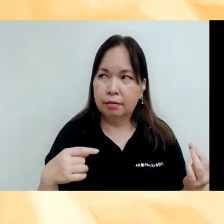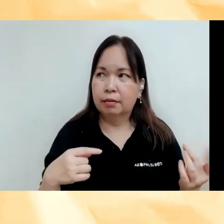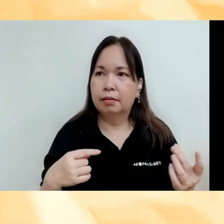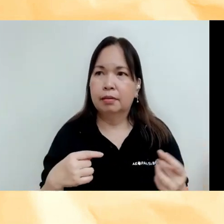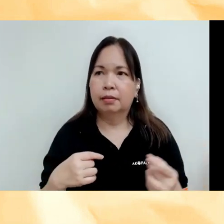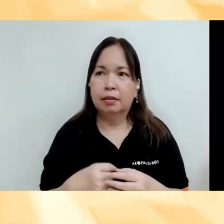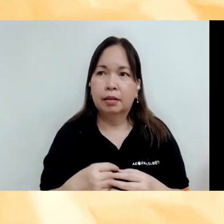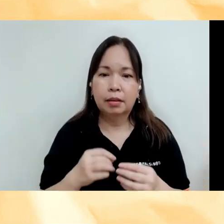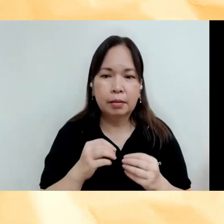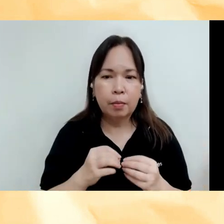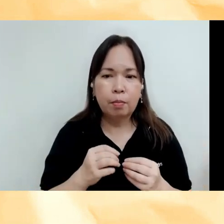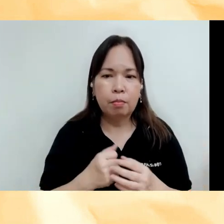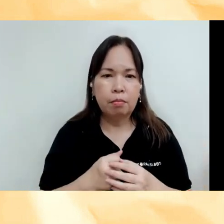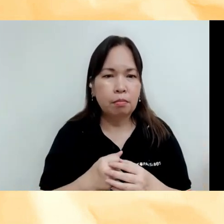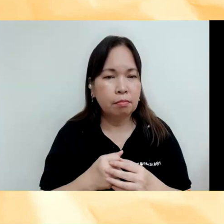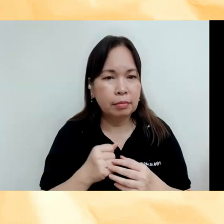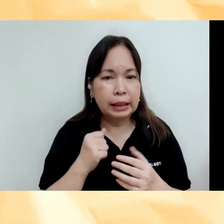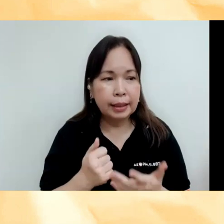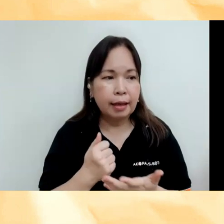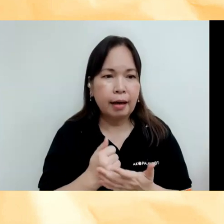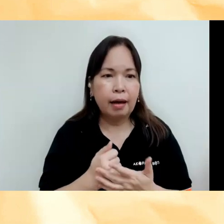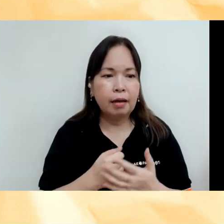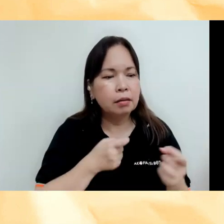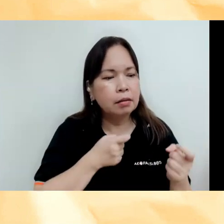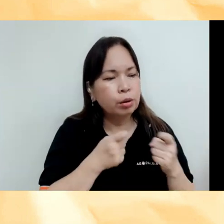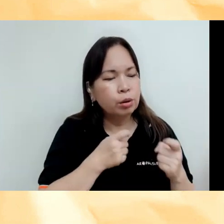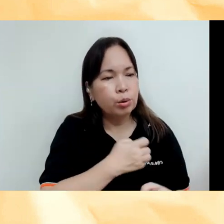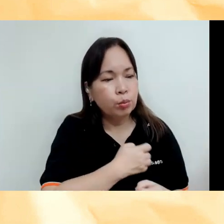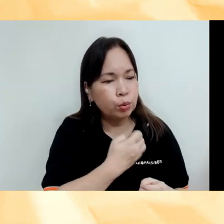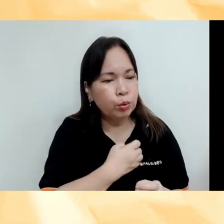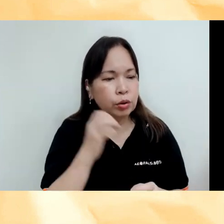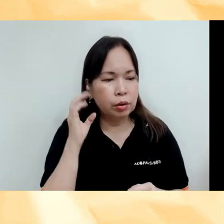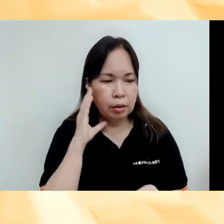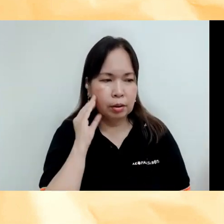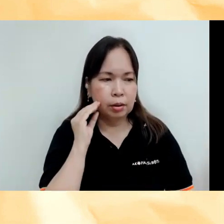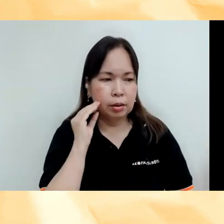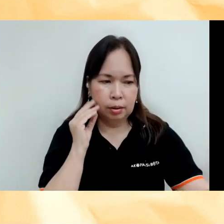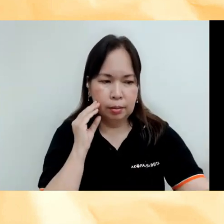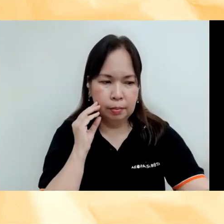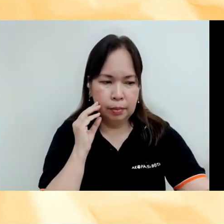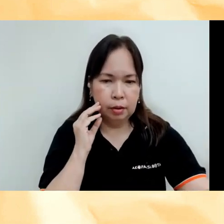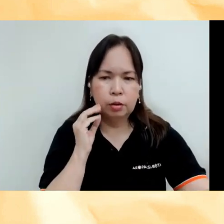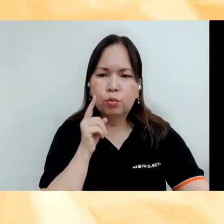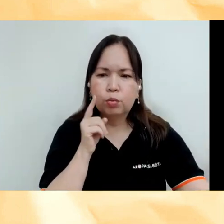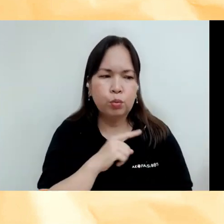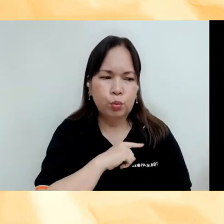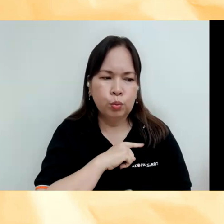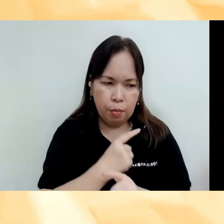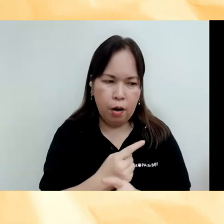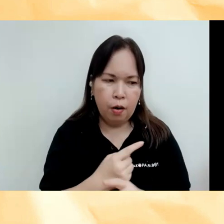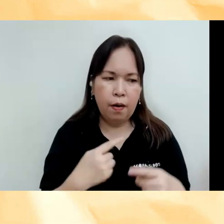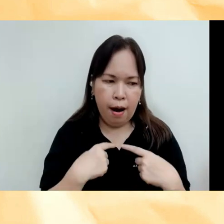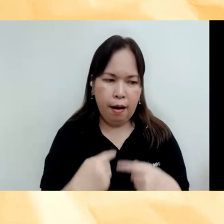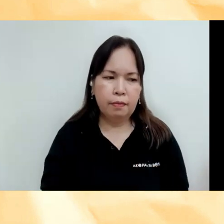being validating of their emotions and their experiences are all very powerful experiences that